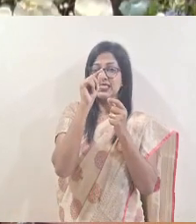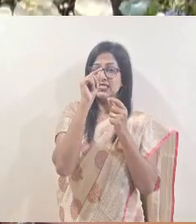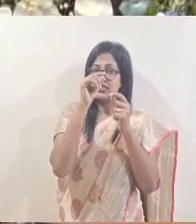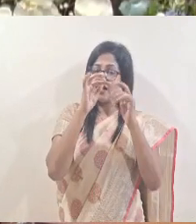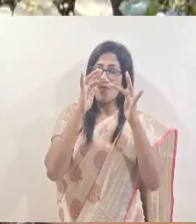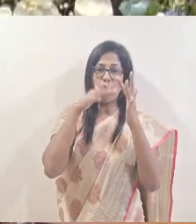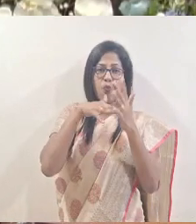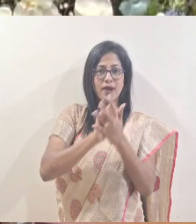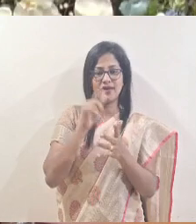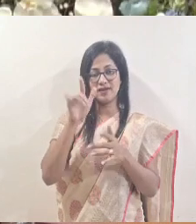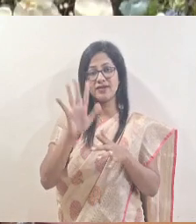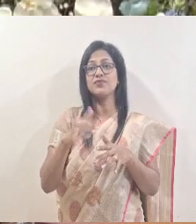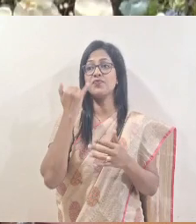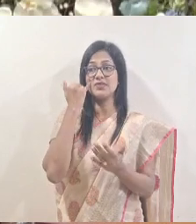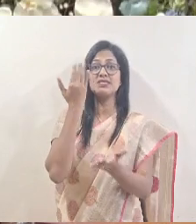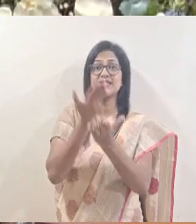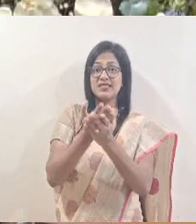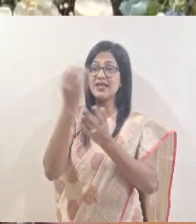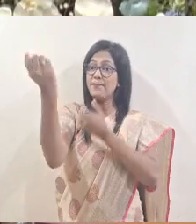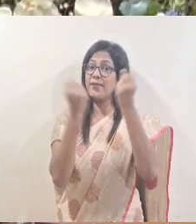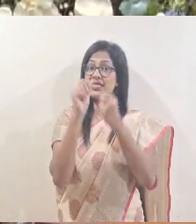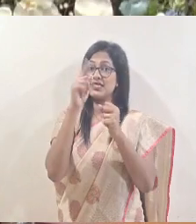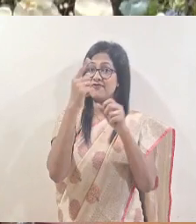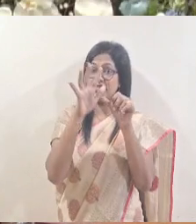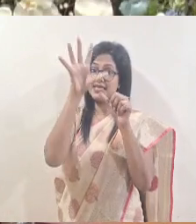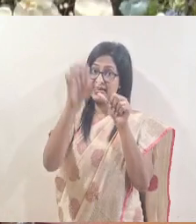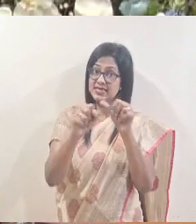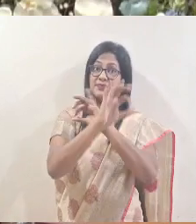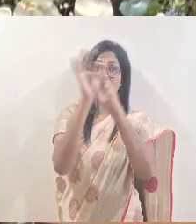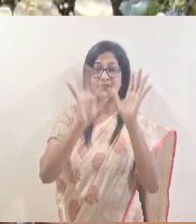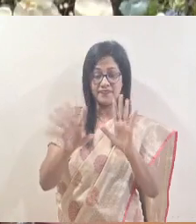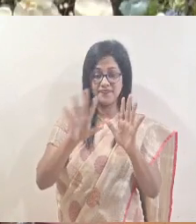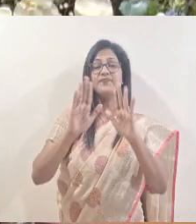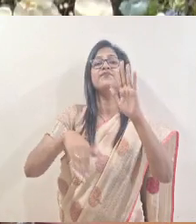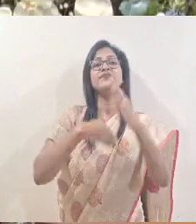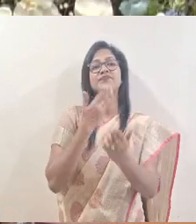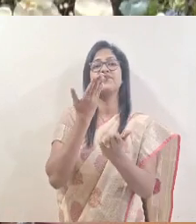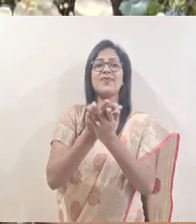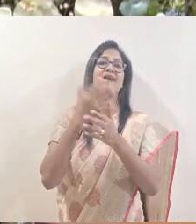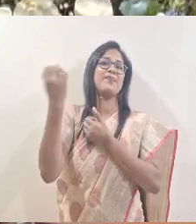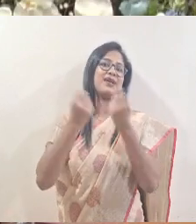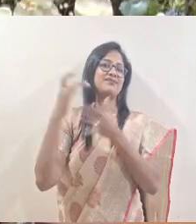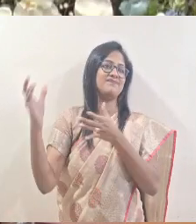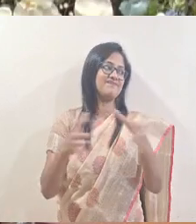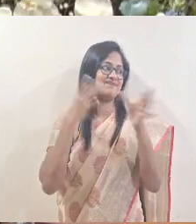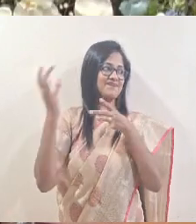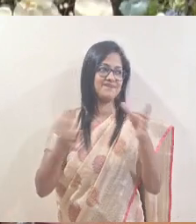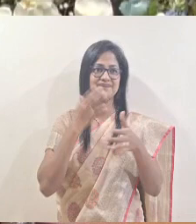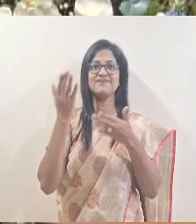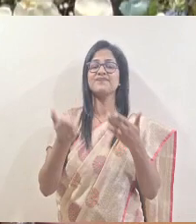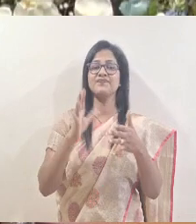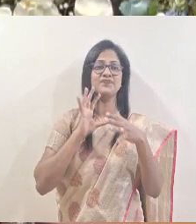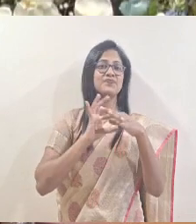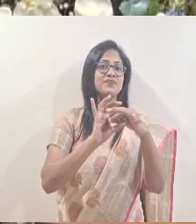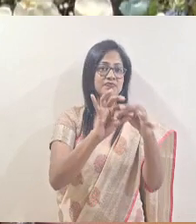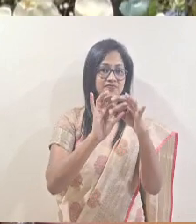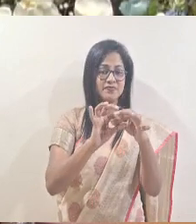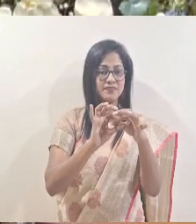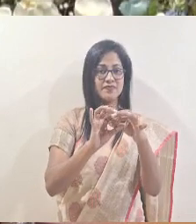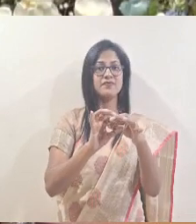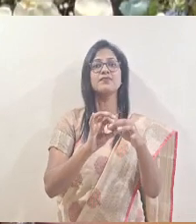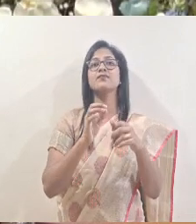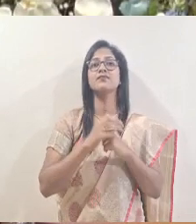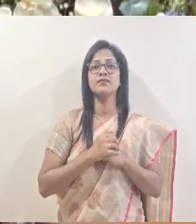So basically, our objective is to suggest making the buses accessible as well. And towards that, we also suggested giving feeder services, which will connect the